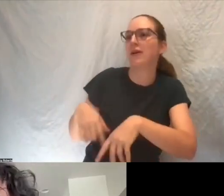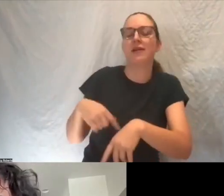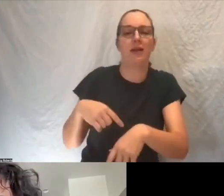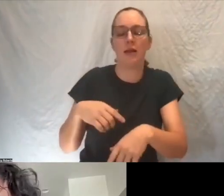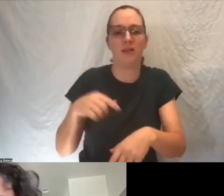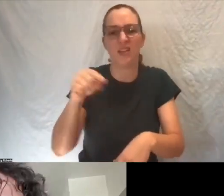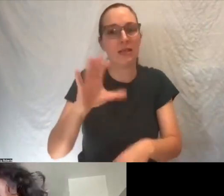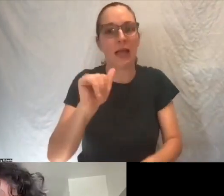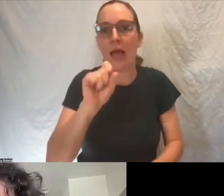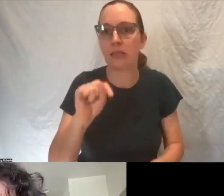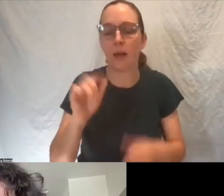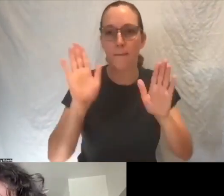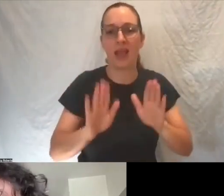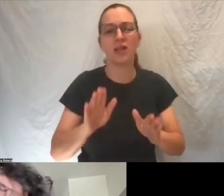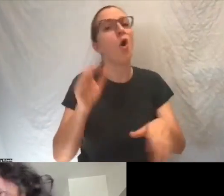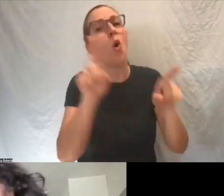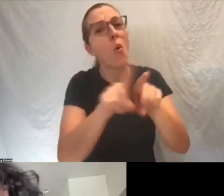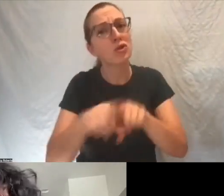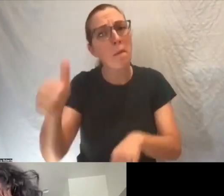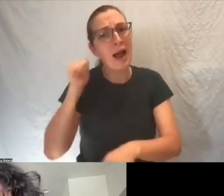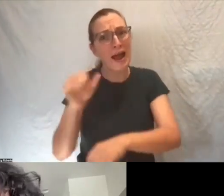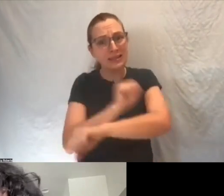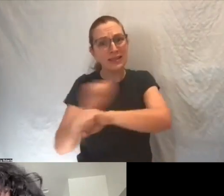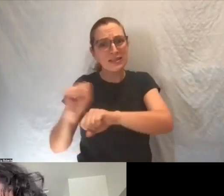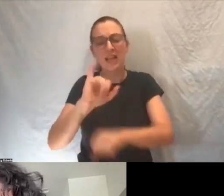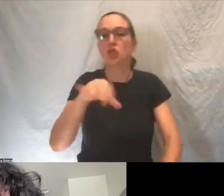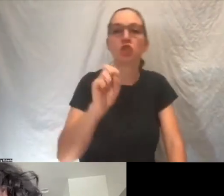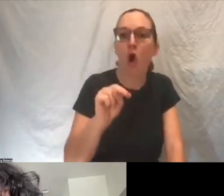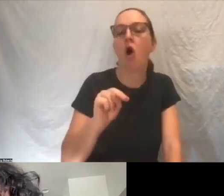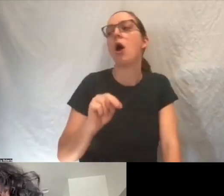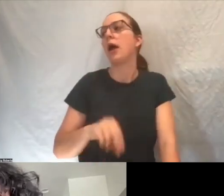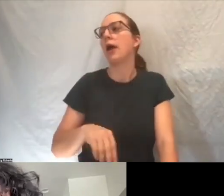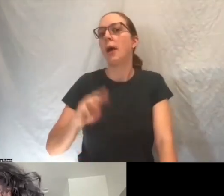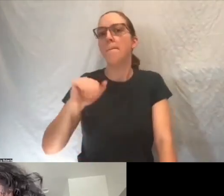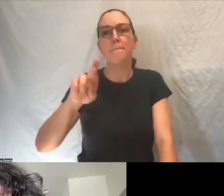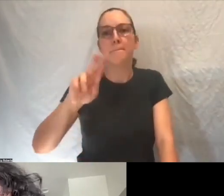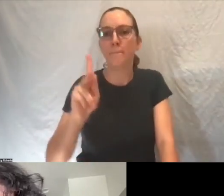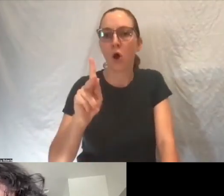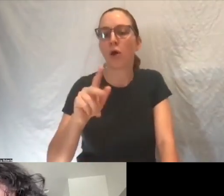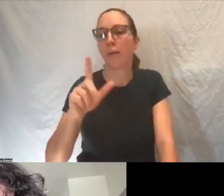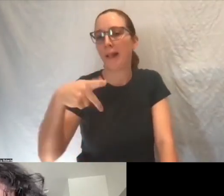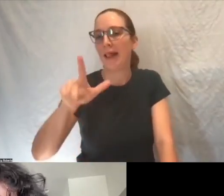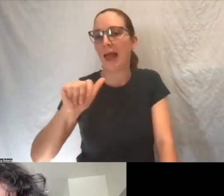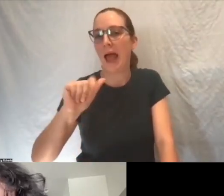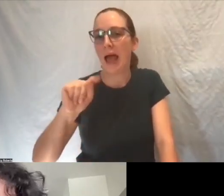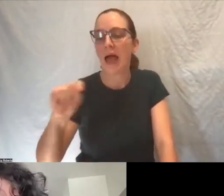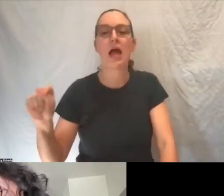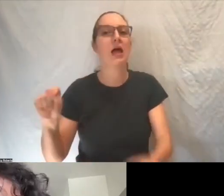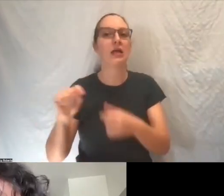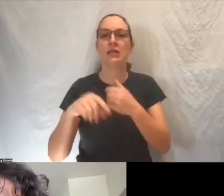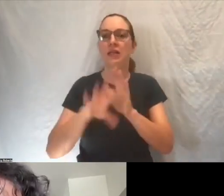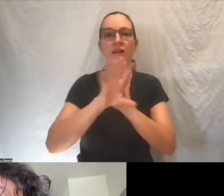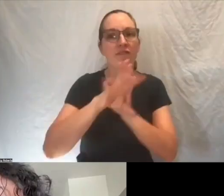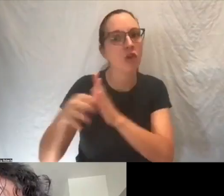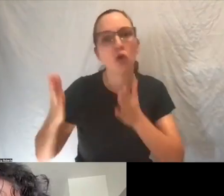also behind the scenes too. John, Mark Platt, all the producers, cinematography, just all the crew, all of